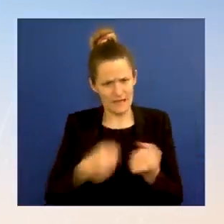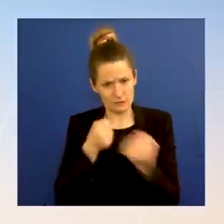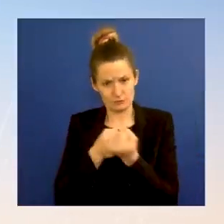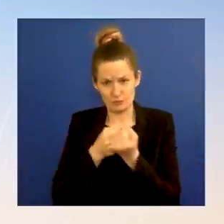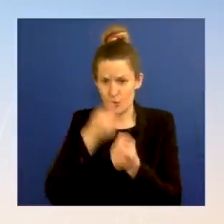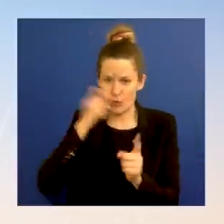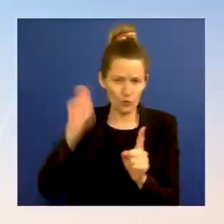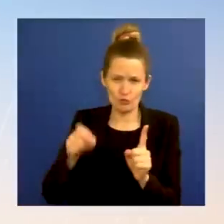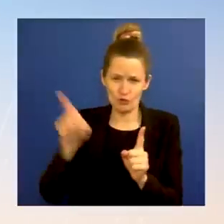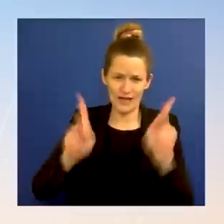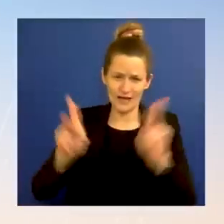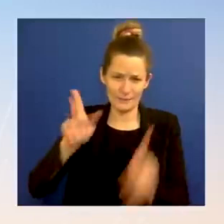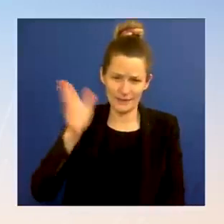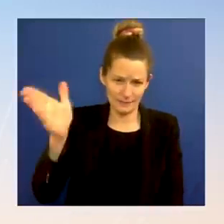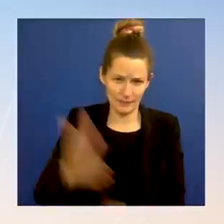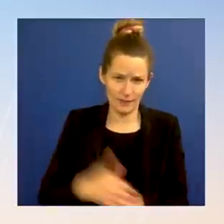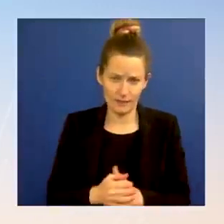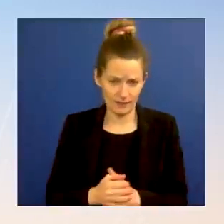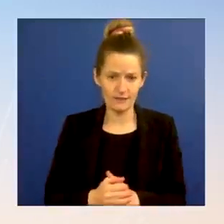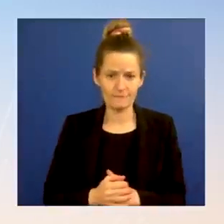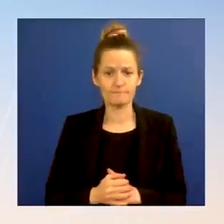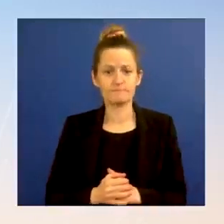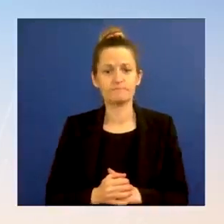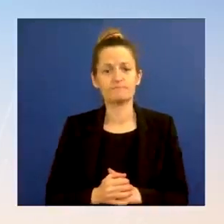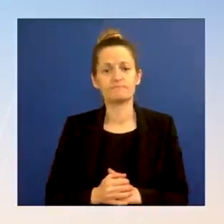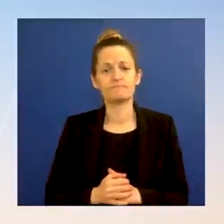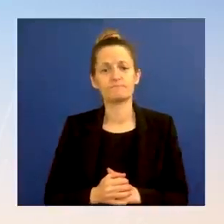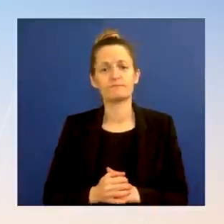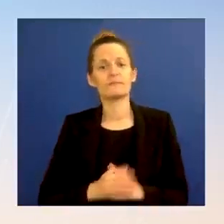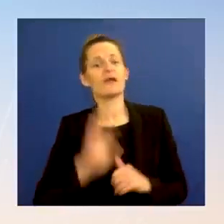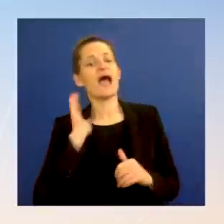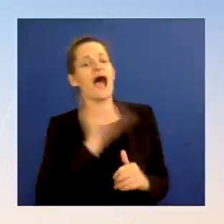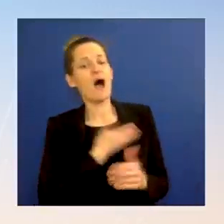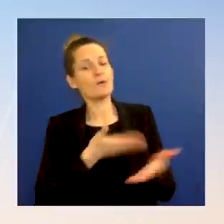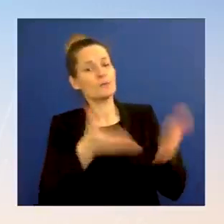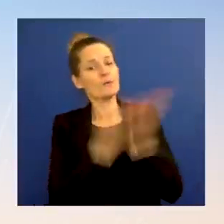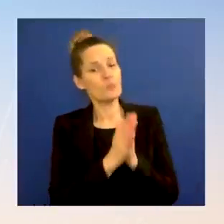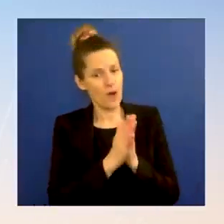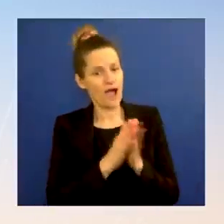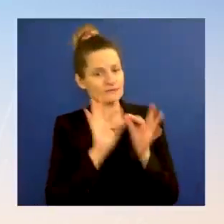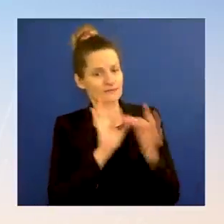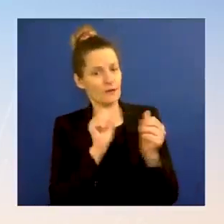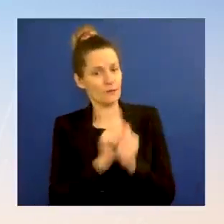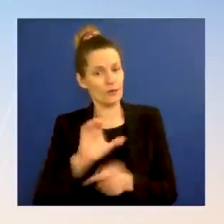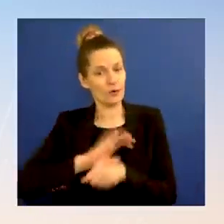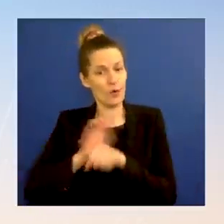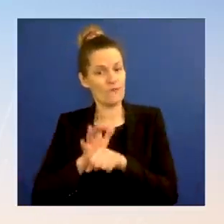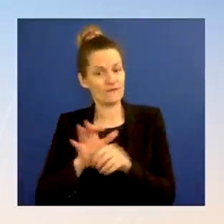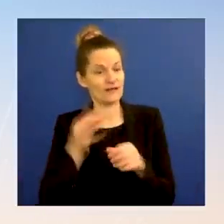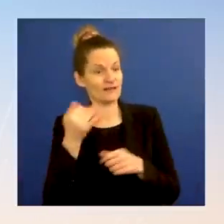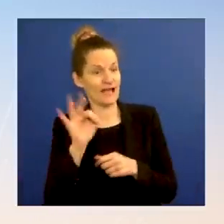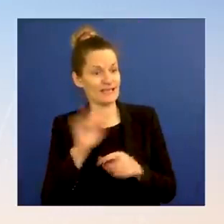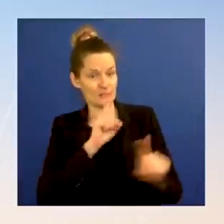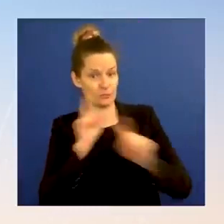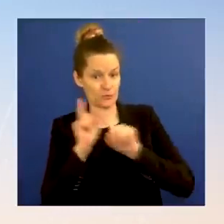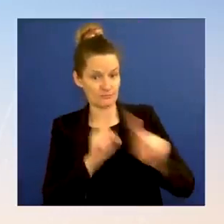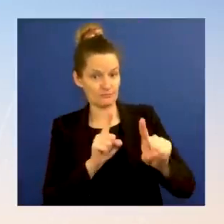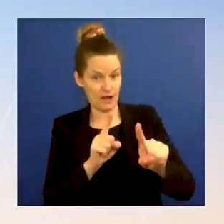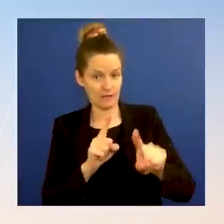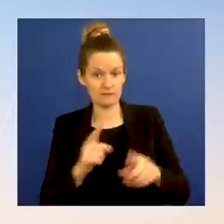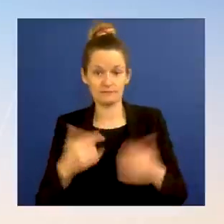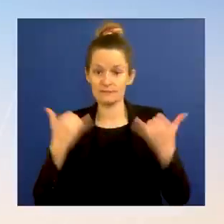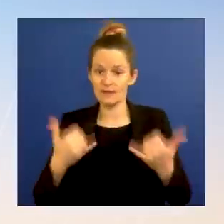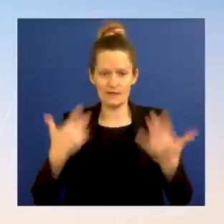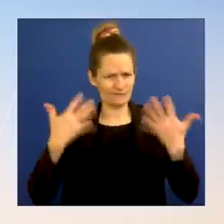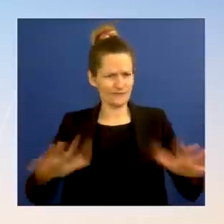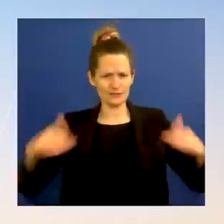our request is on COVID-19 response. While we now have tools like vaccines, treatments, tests, and